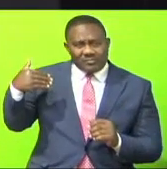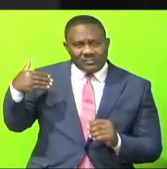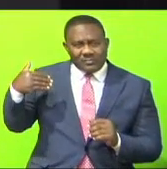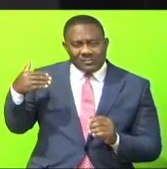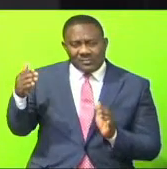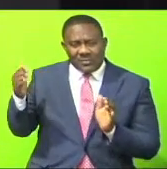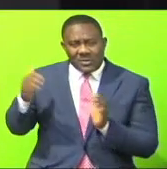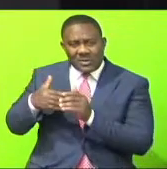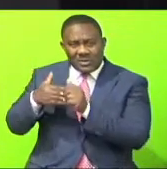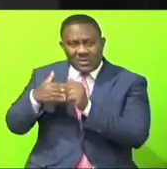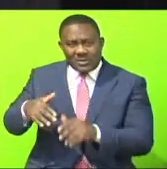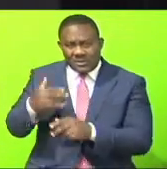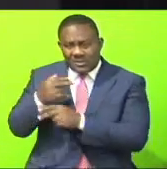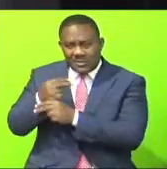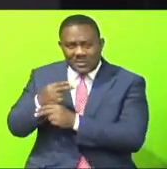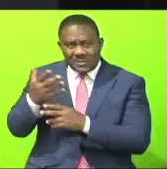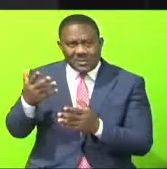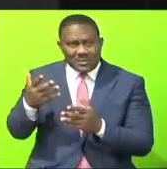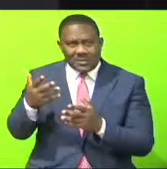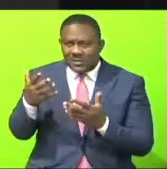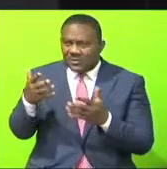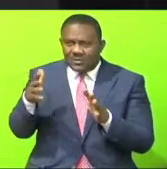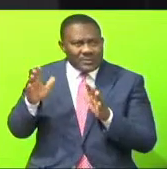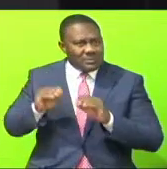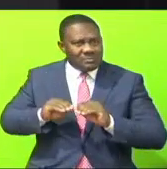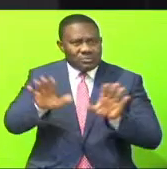leader, has been checkmated.